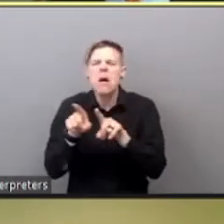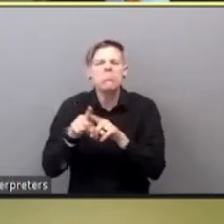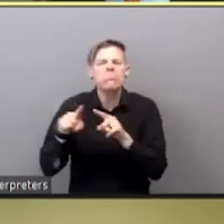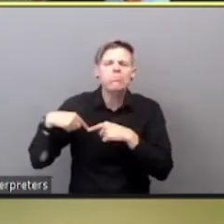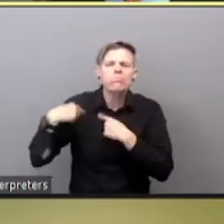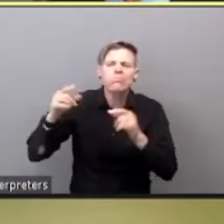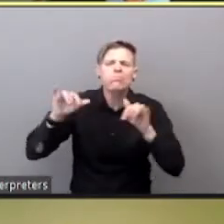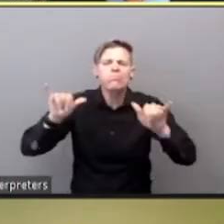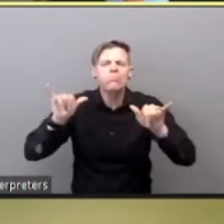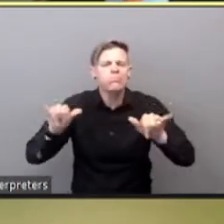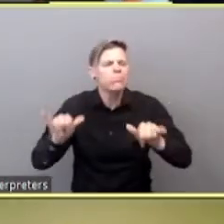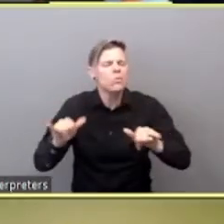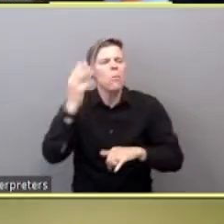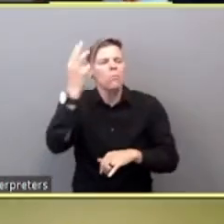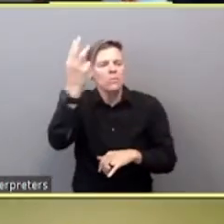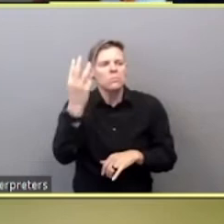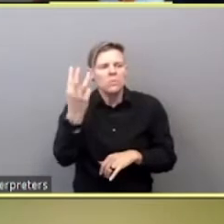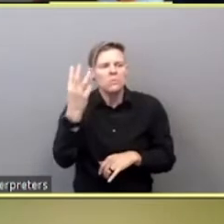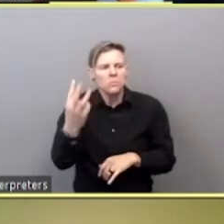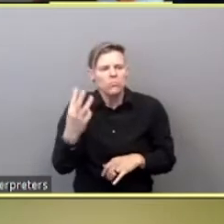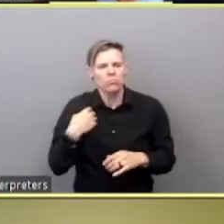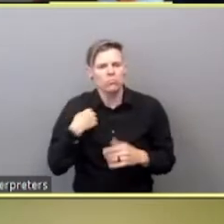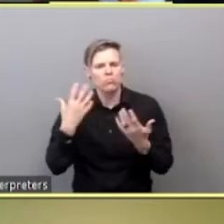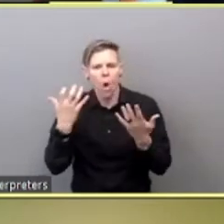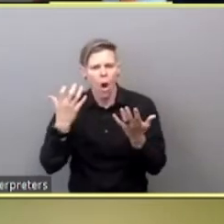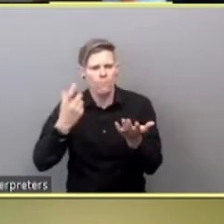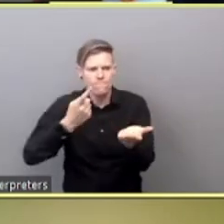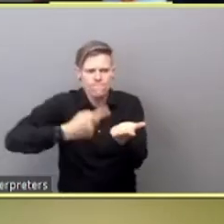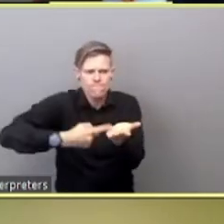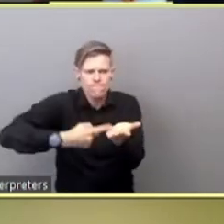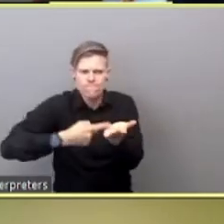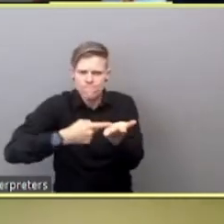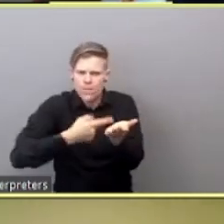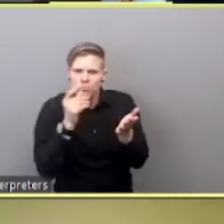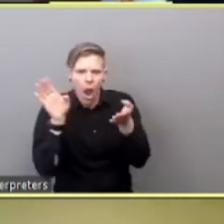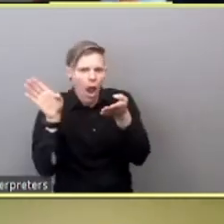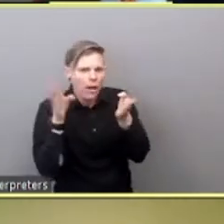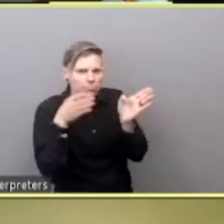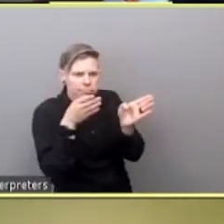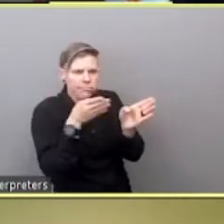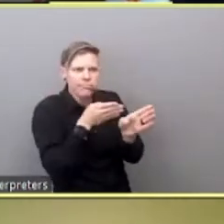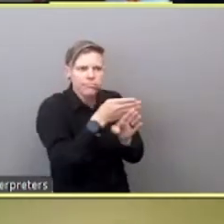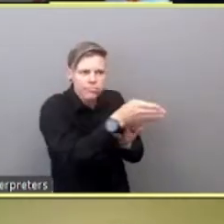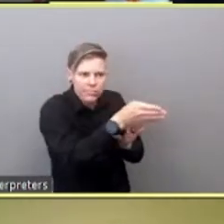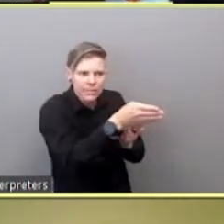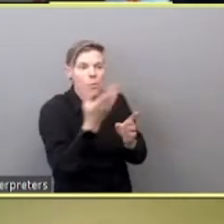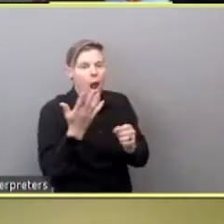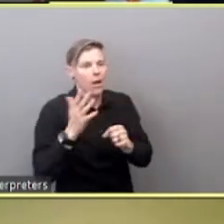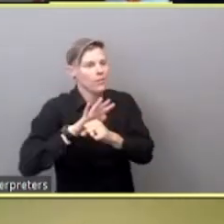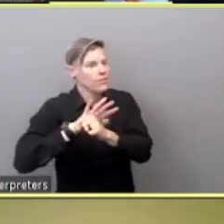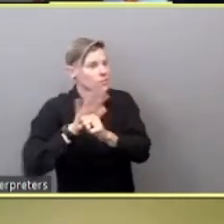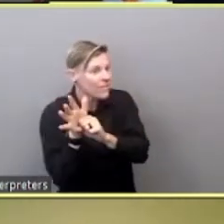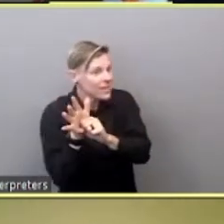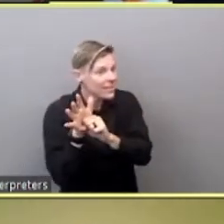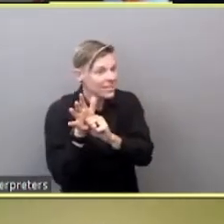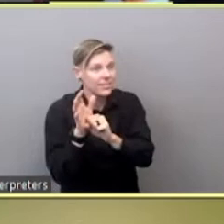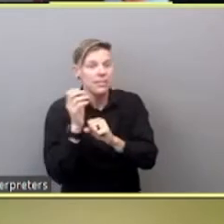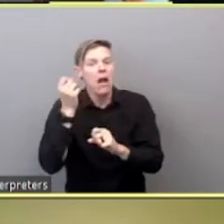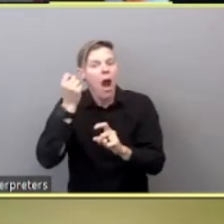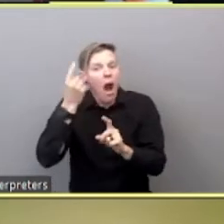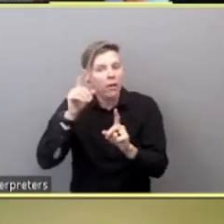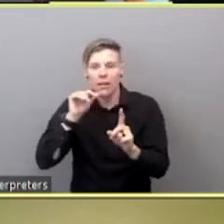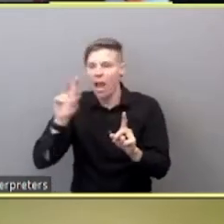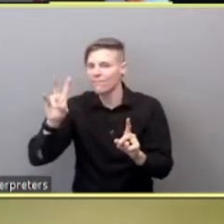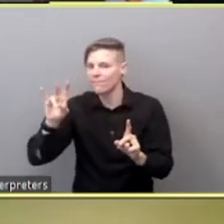another area in the pandemic that isn't about viruses, but it's about the effect of the